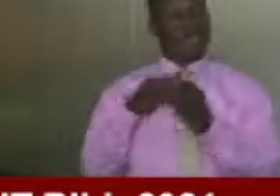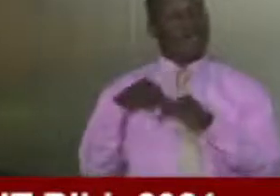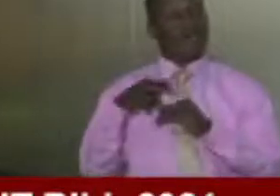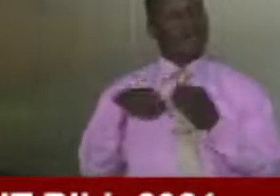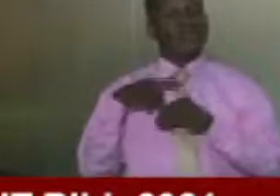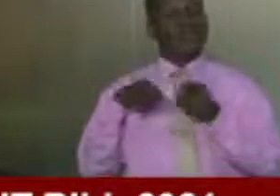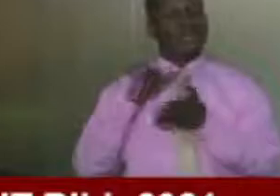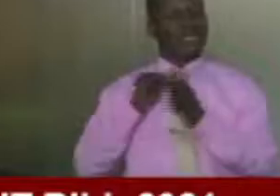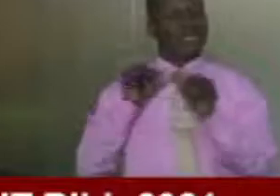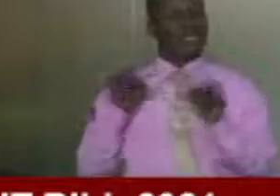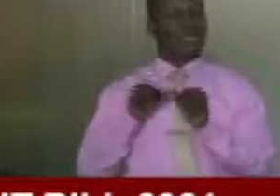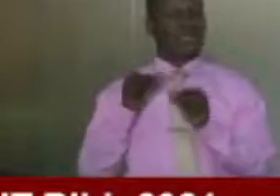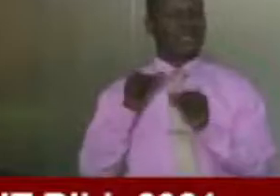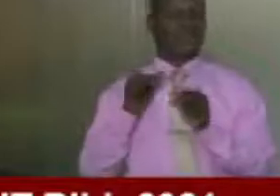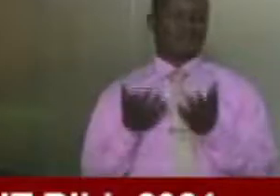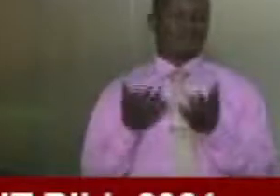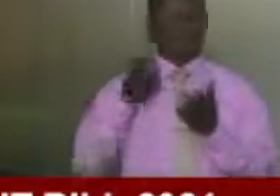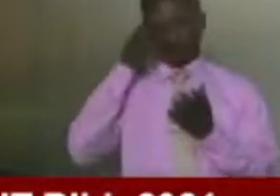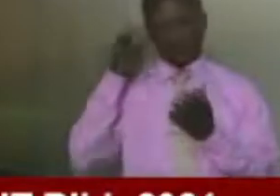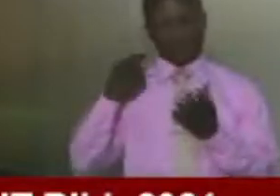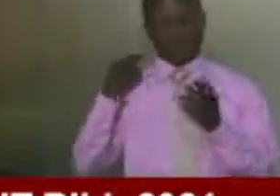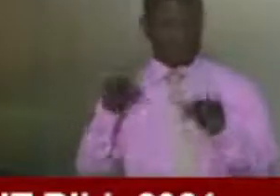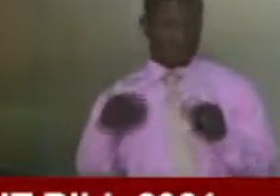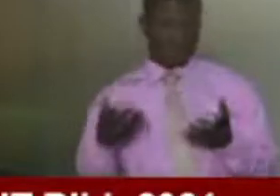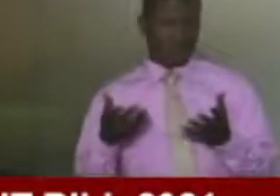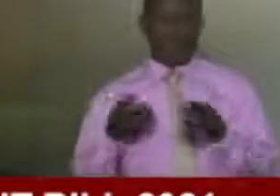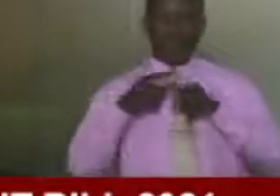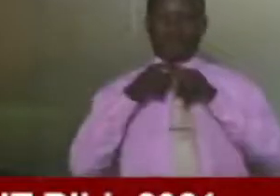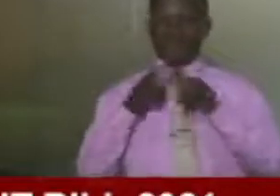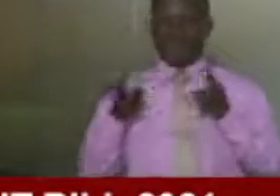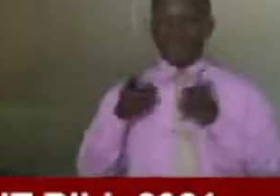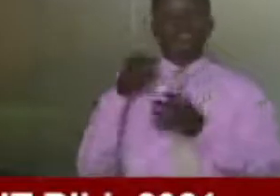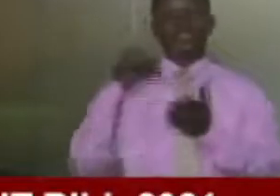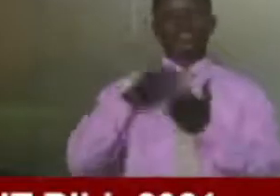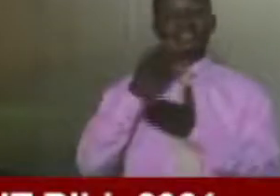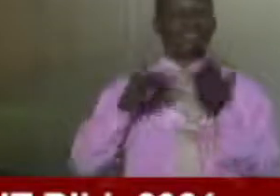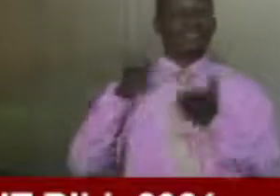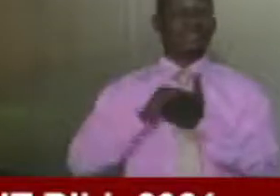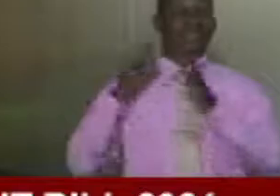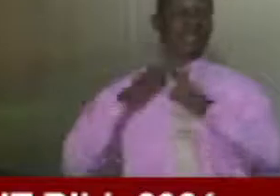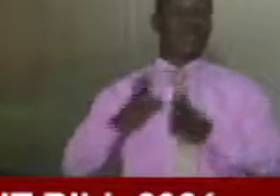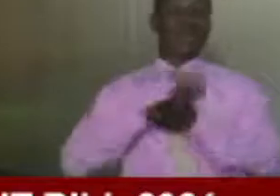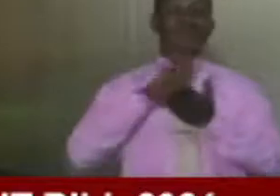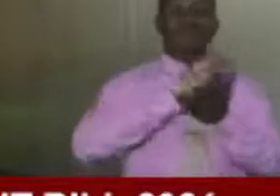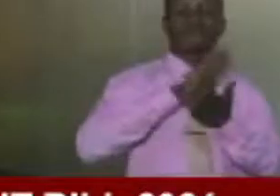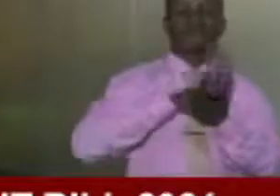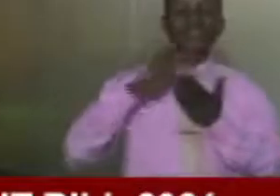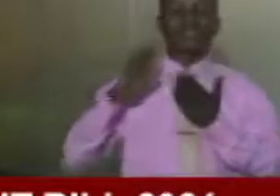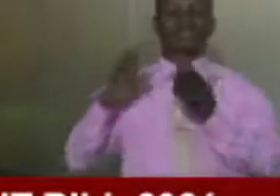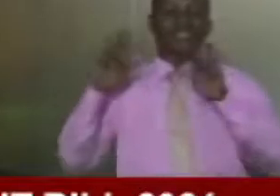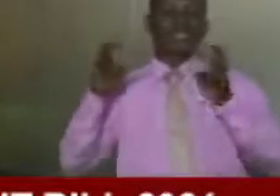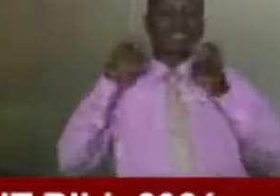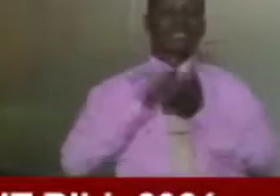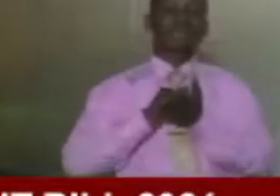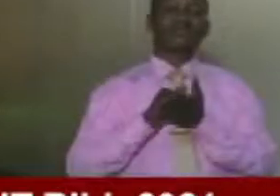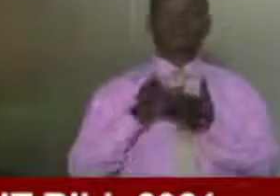particular aspect because we may not be ready. But I think these are housekeeping issues that could have been sorted out by those